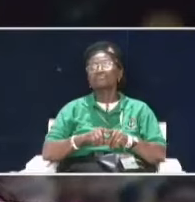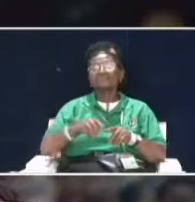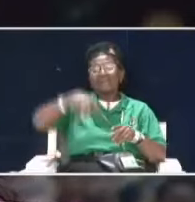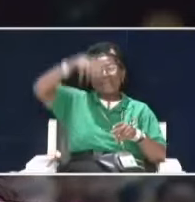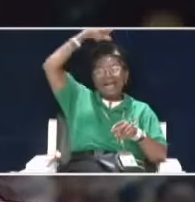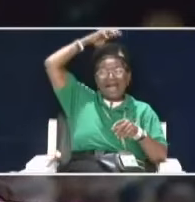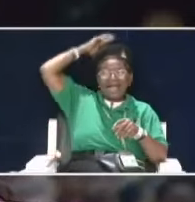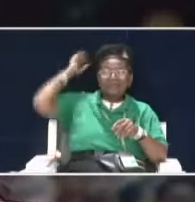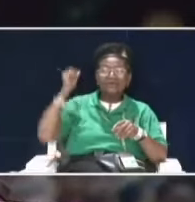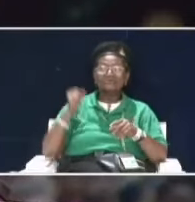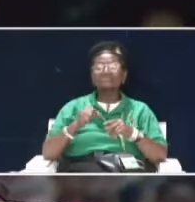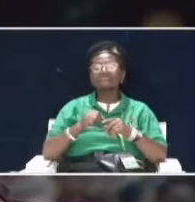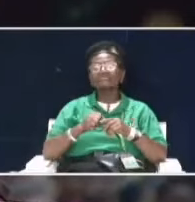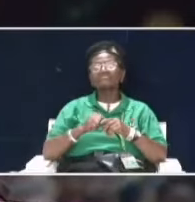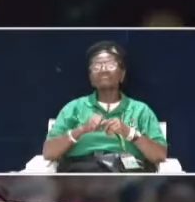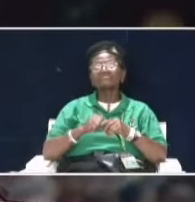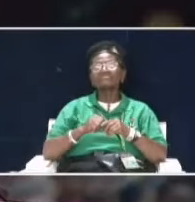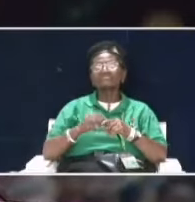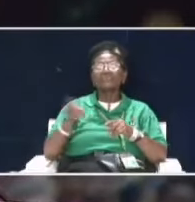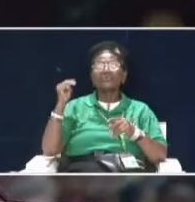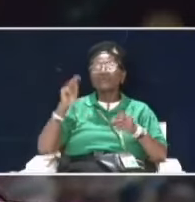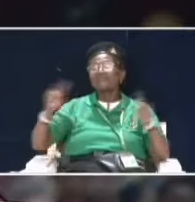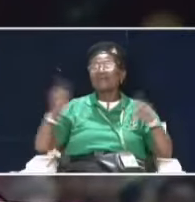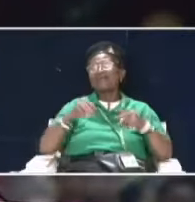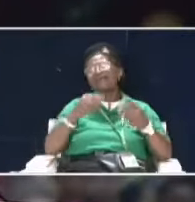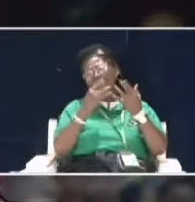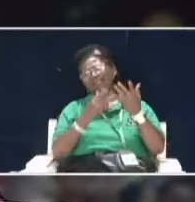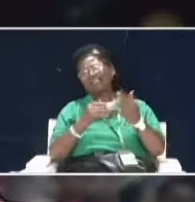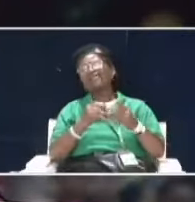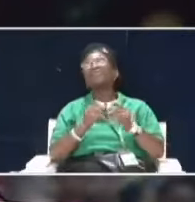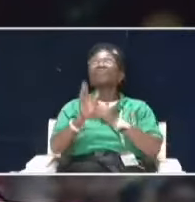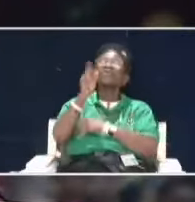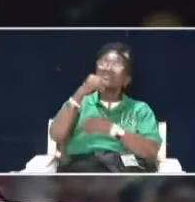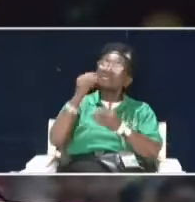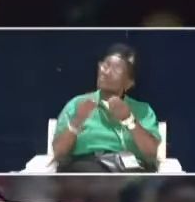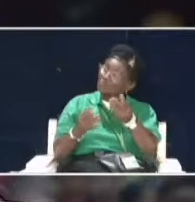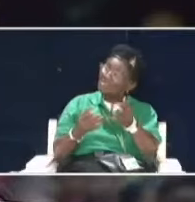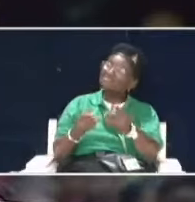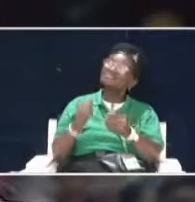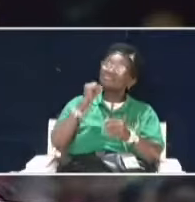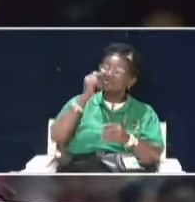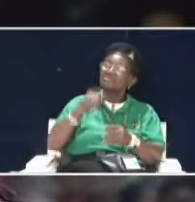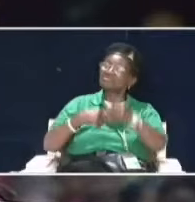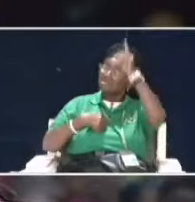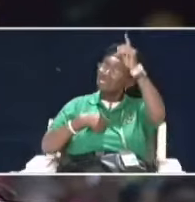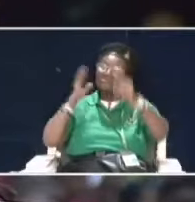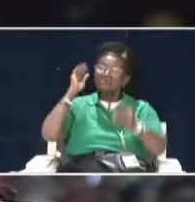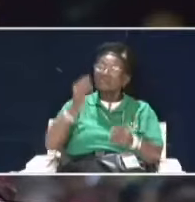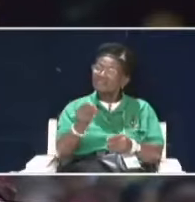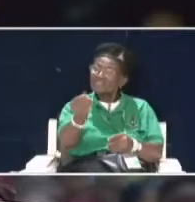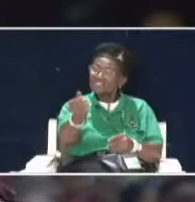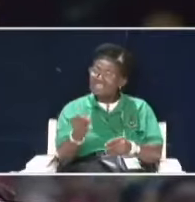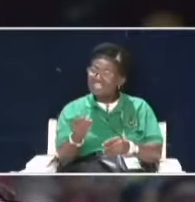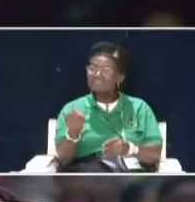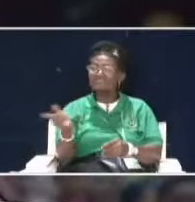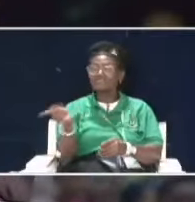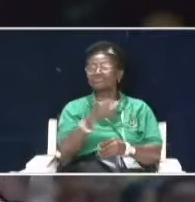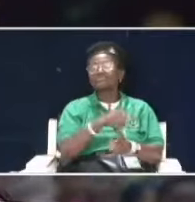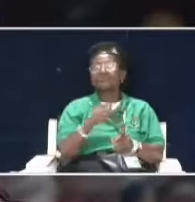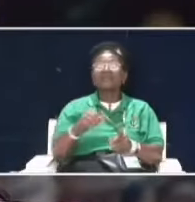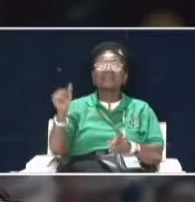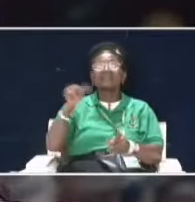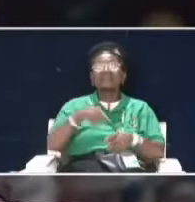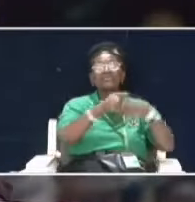lions were very sad, but God said, "Wait till tomorrow, I will feed you." And when they pulled